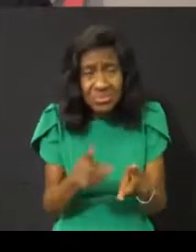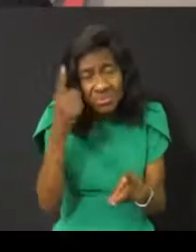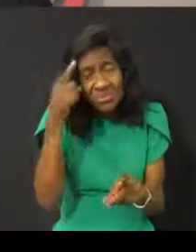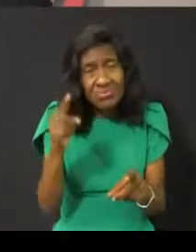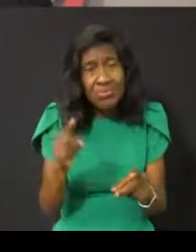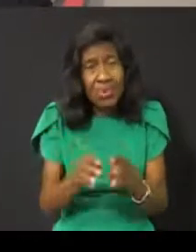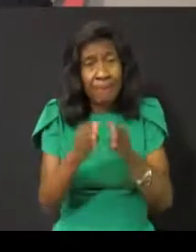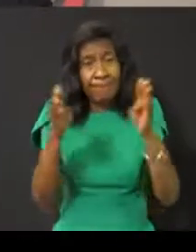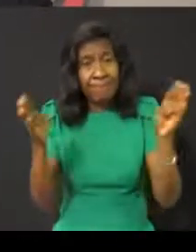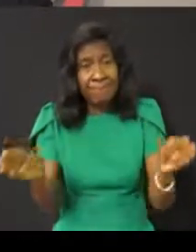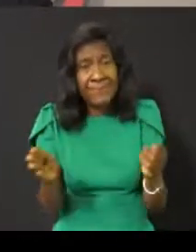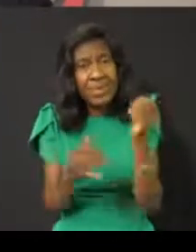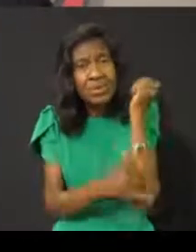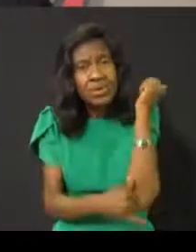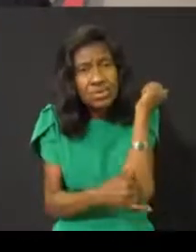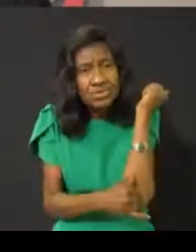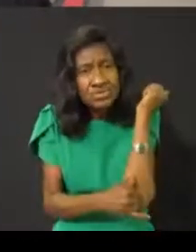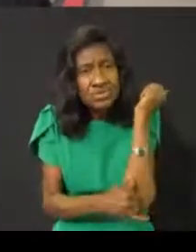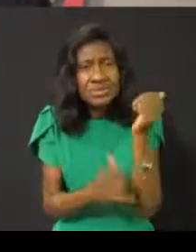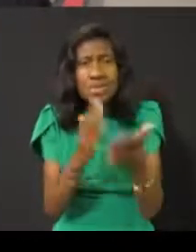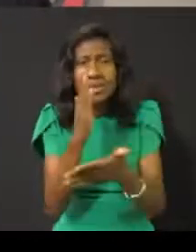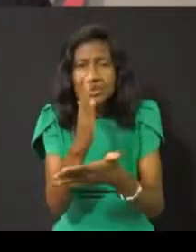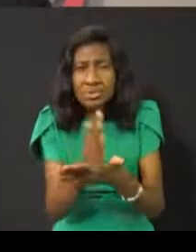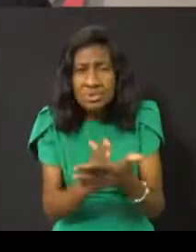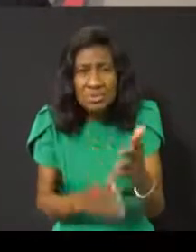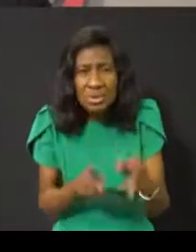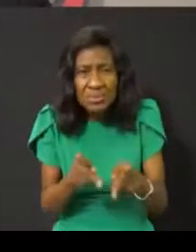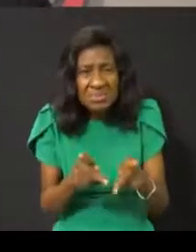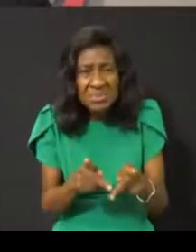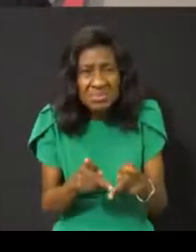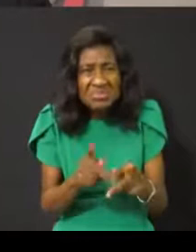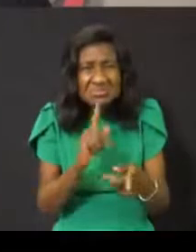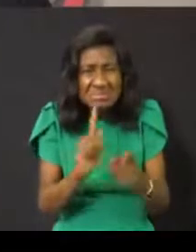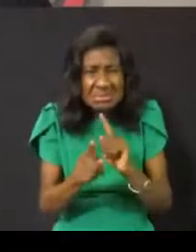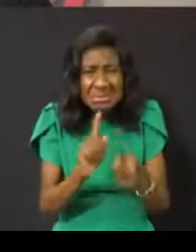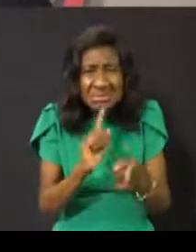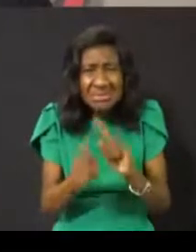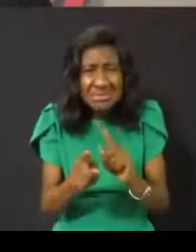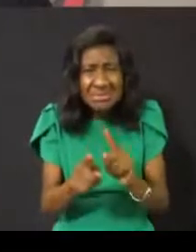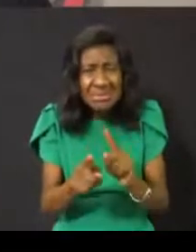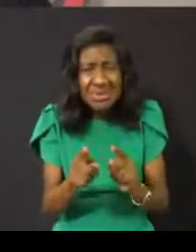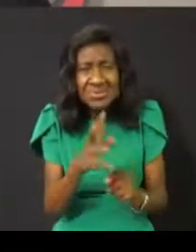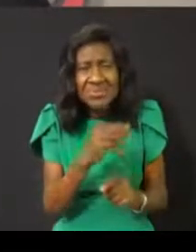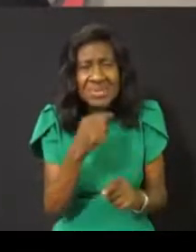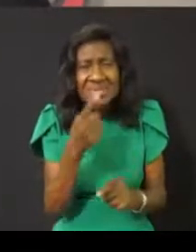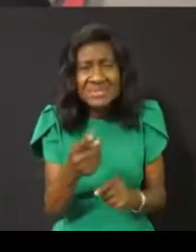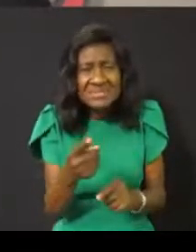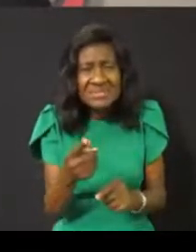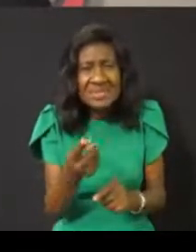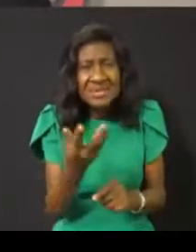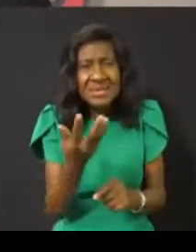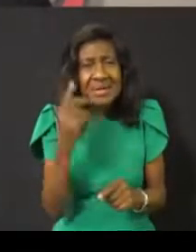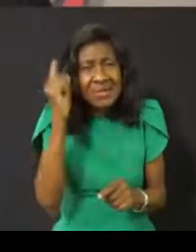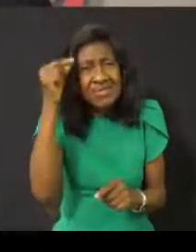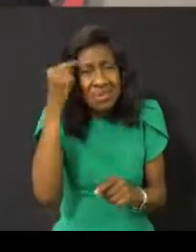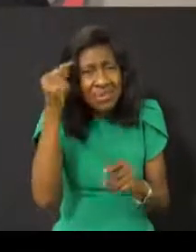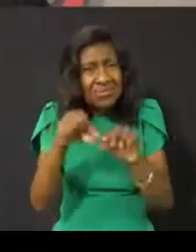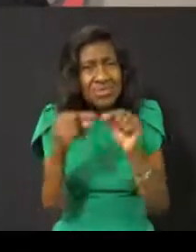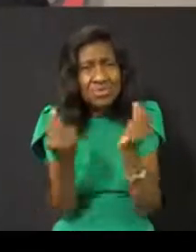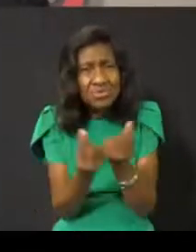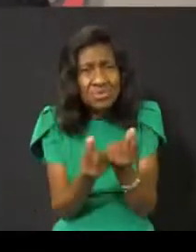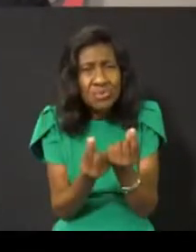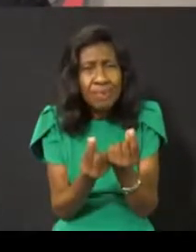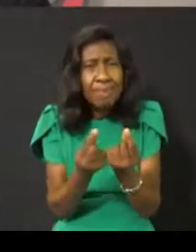countries. Some people criticize me and the government for worrying too much or